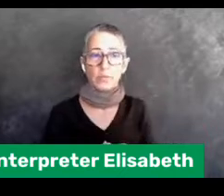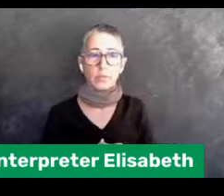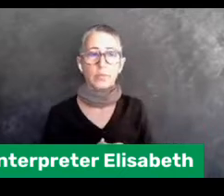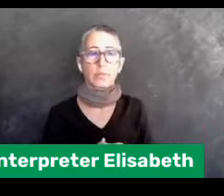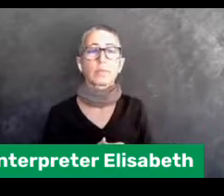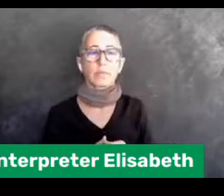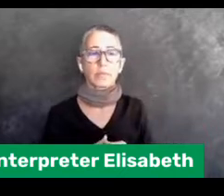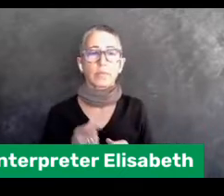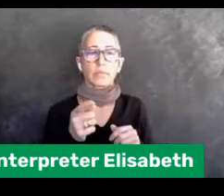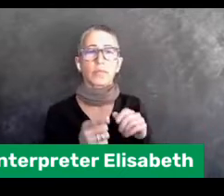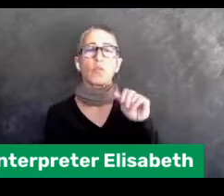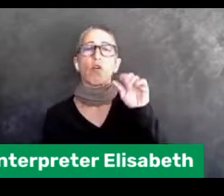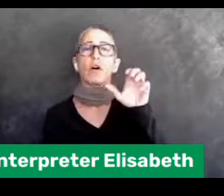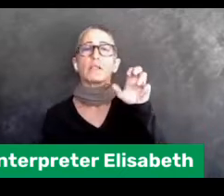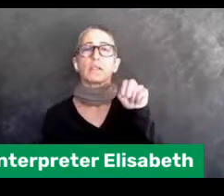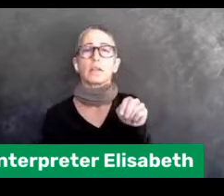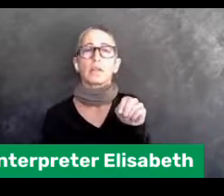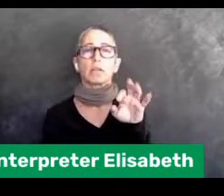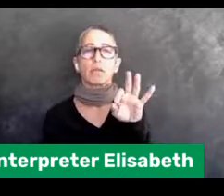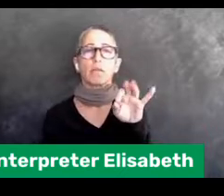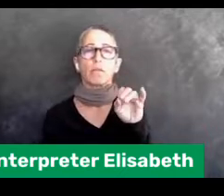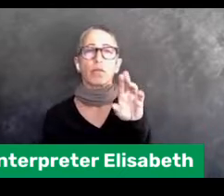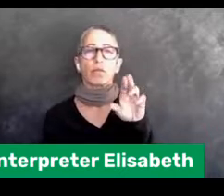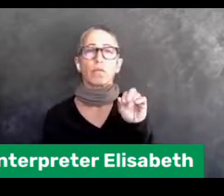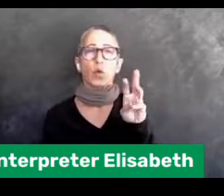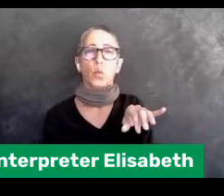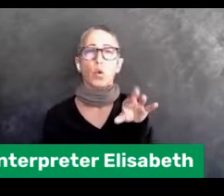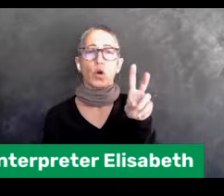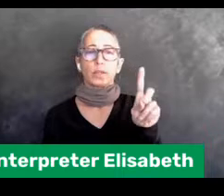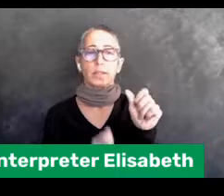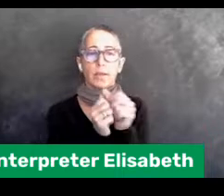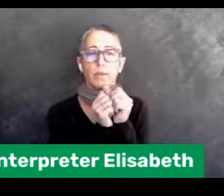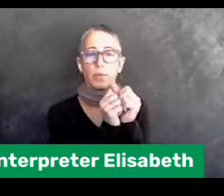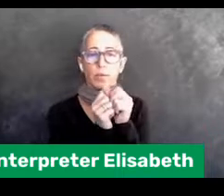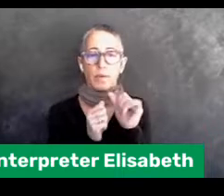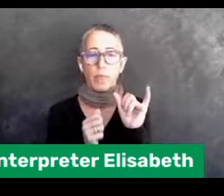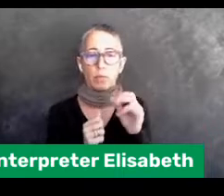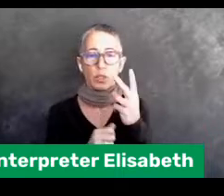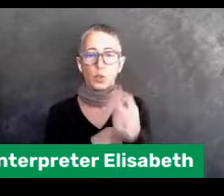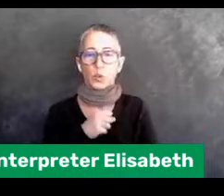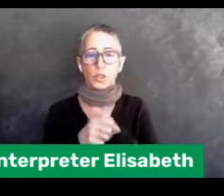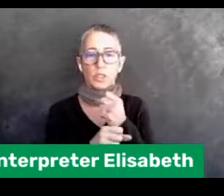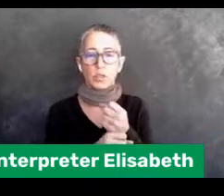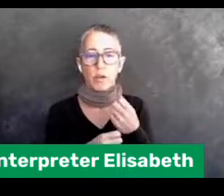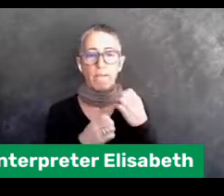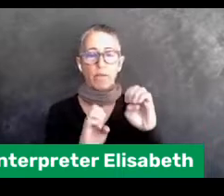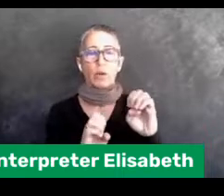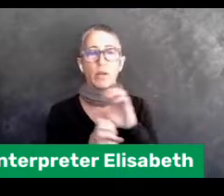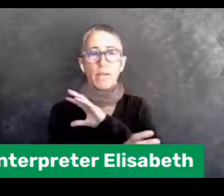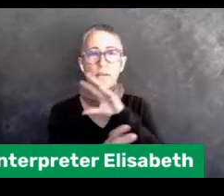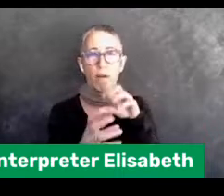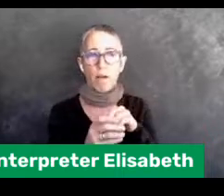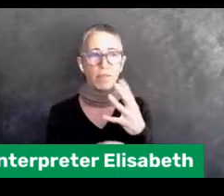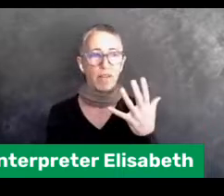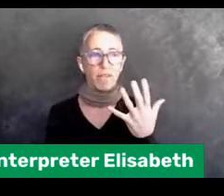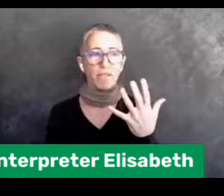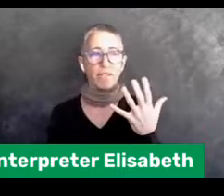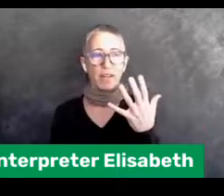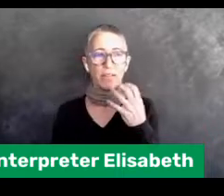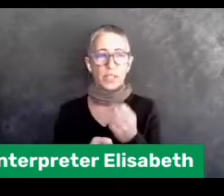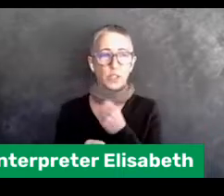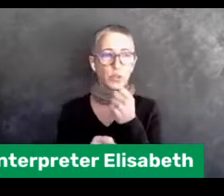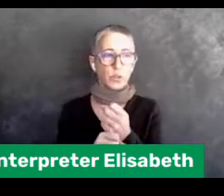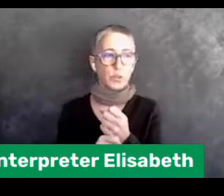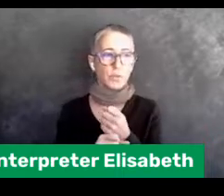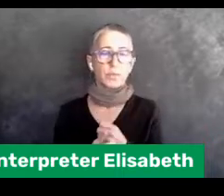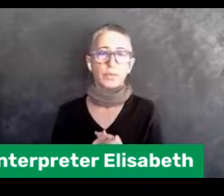was finalized. This plan came out of a 2-year effort that involved over 500 community participants through design